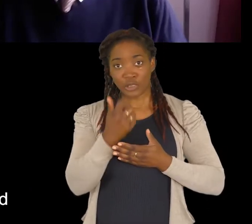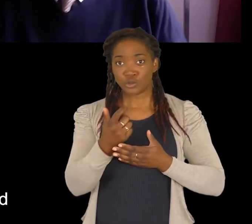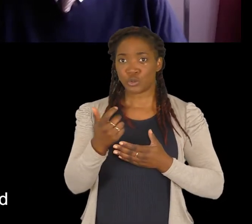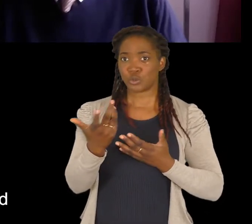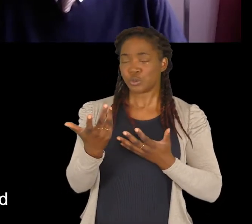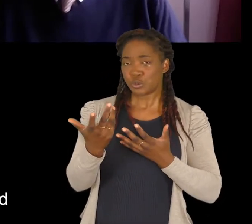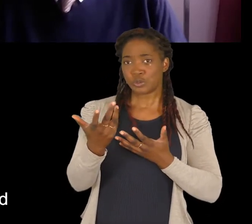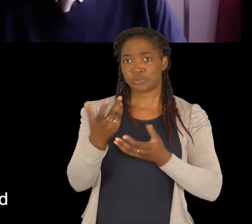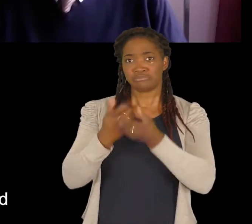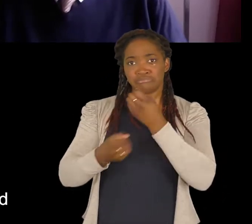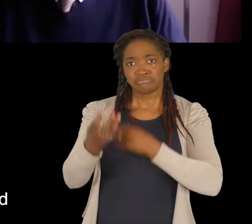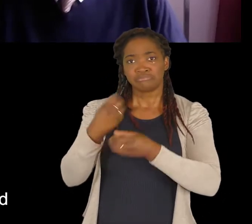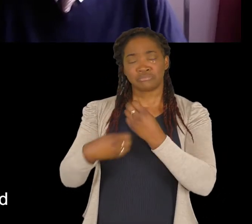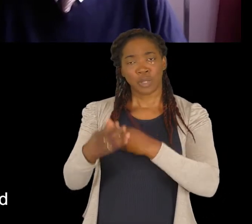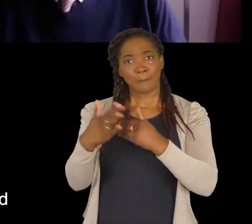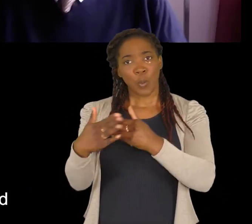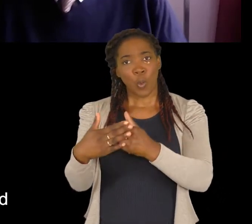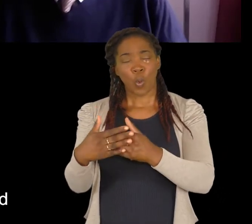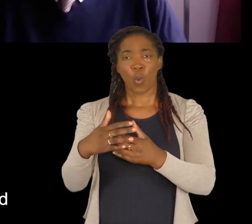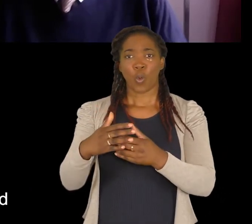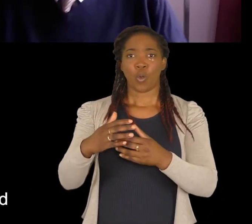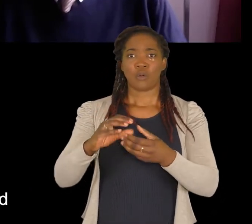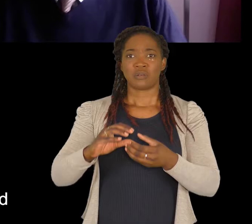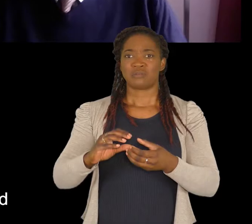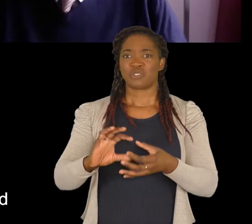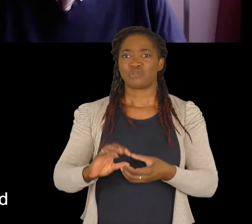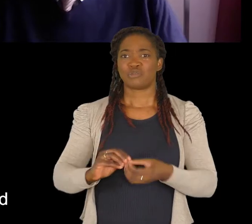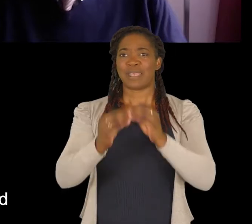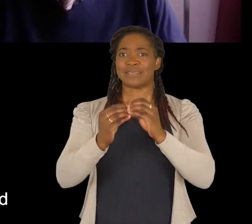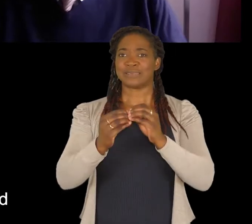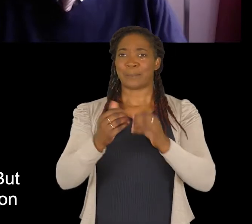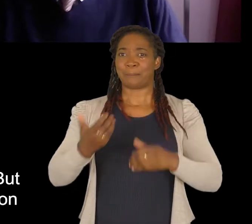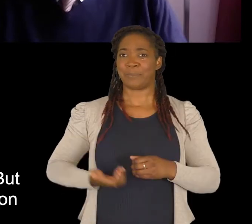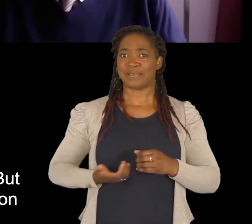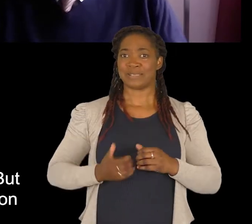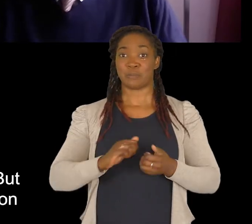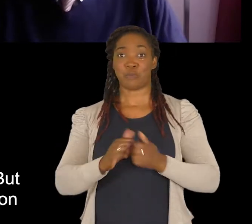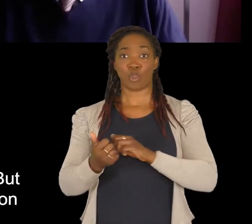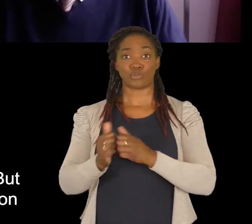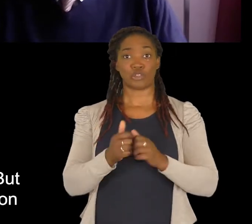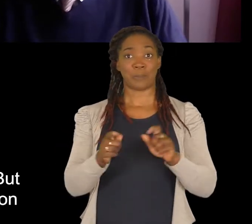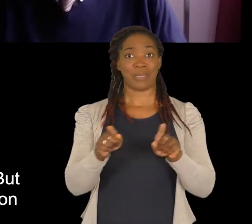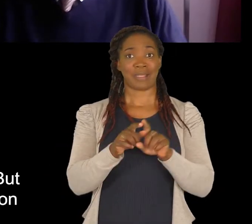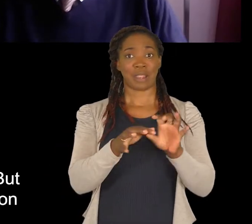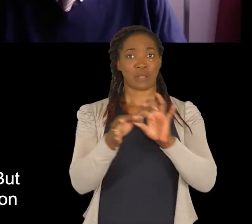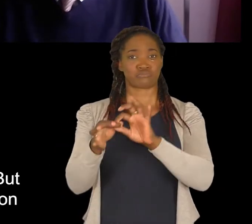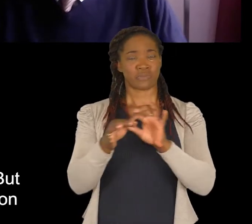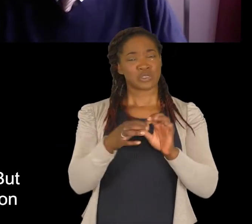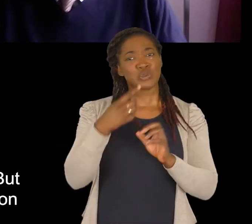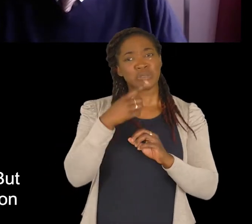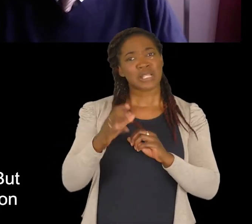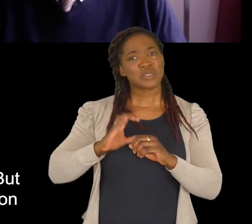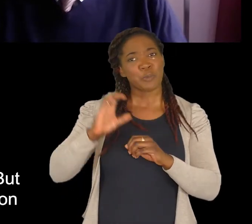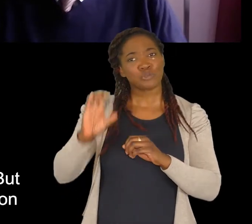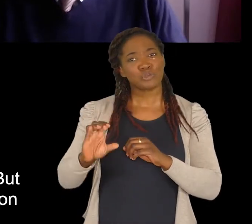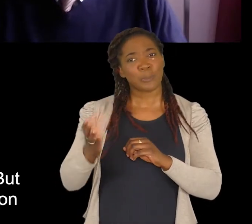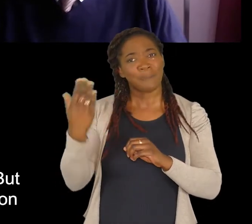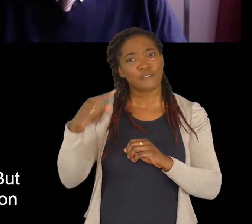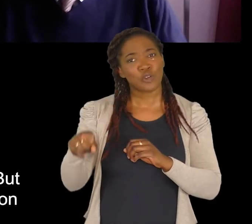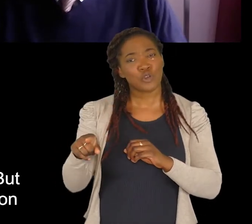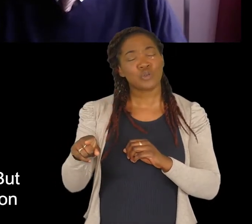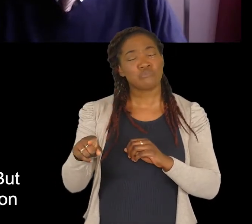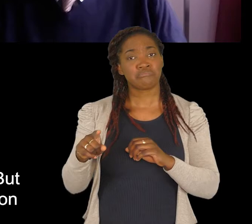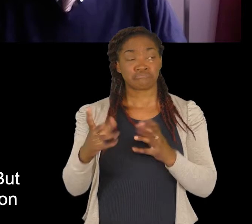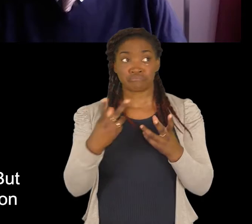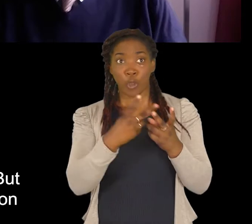about building business partnerships and collaborations? I know you mentioned about the kind of the sponsorship area there,